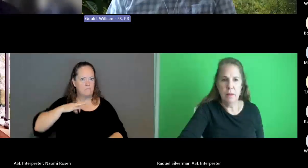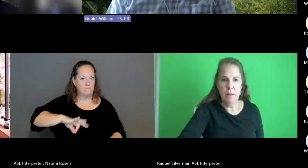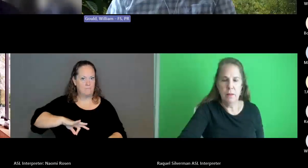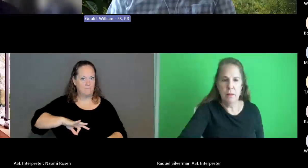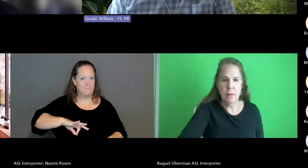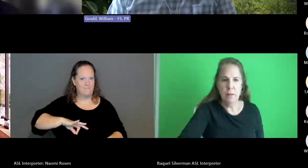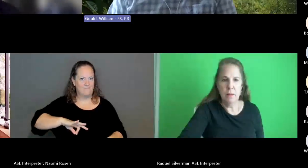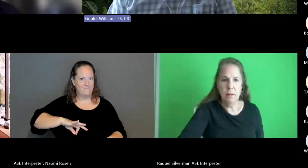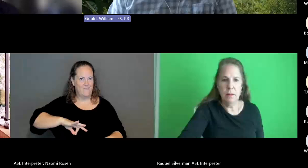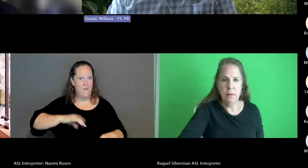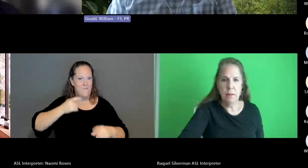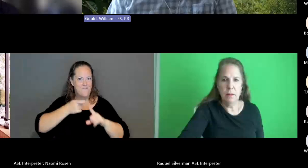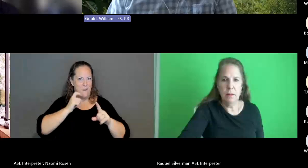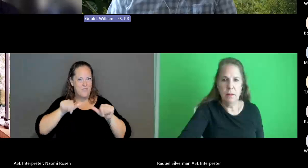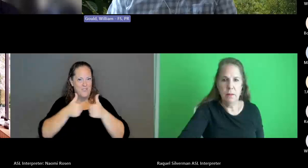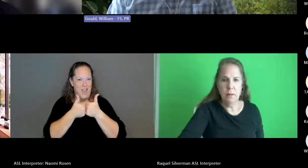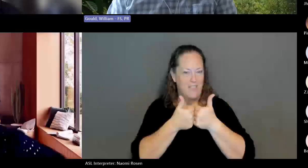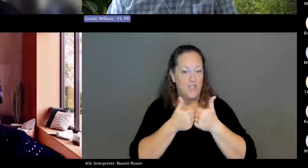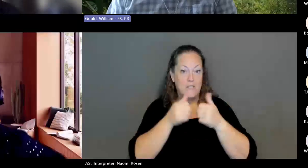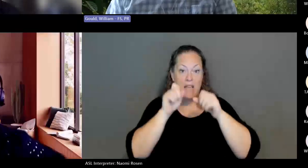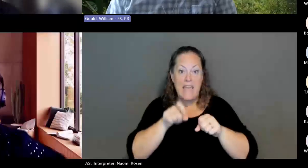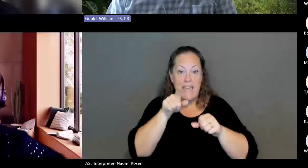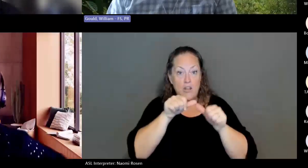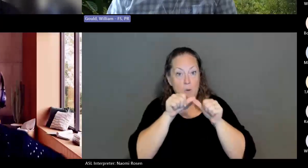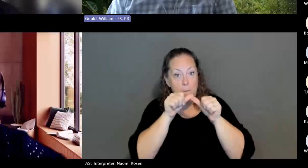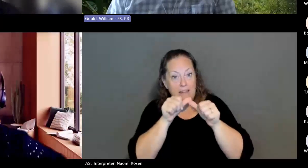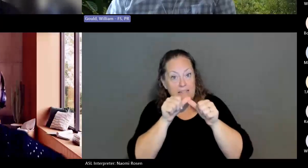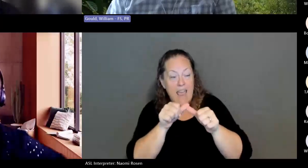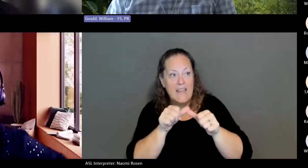challenges. Can you maintain